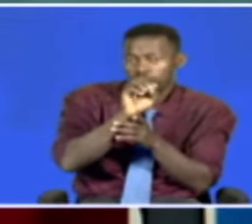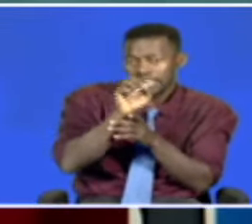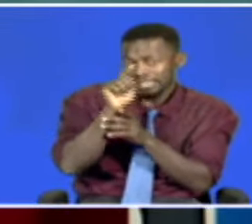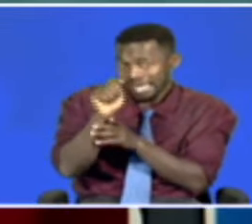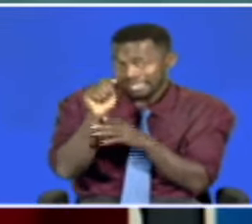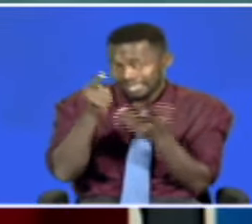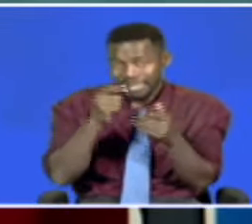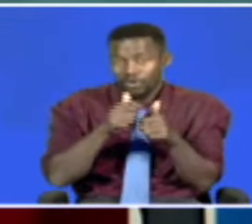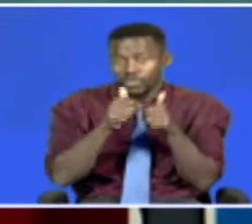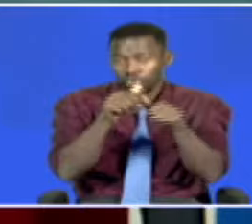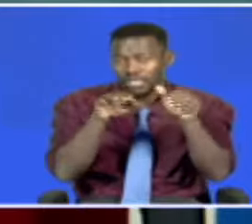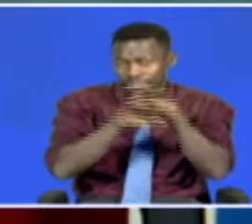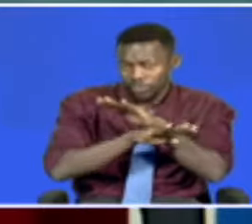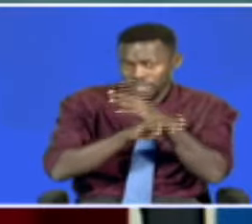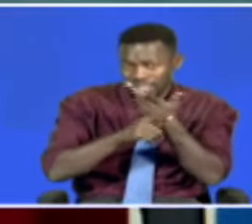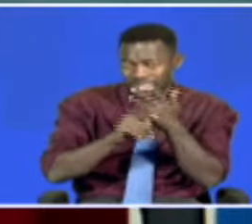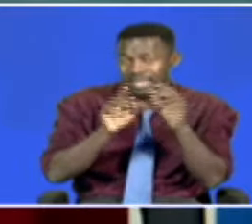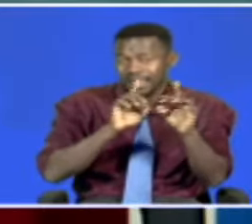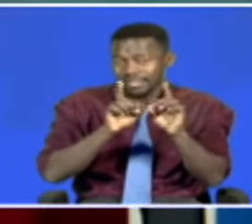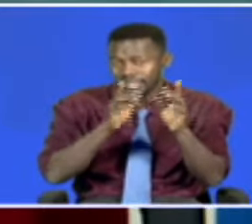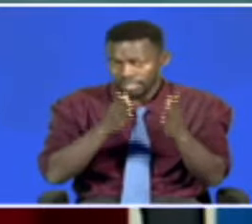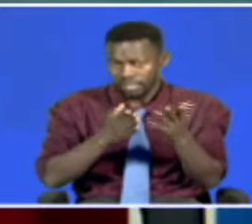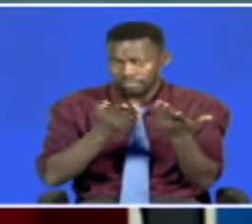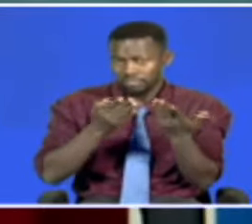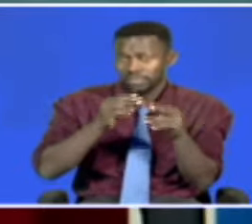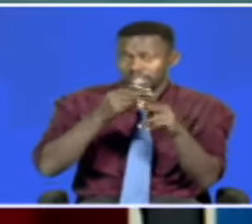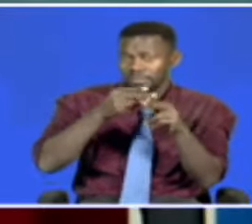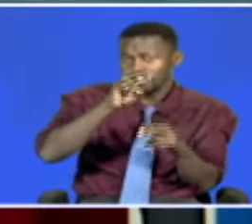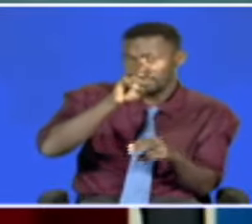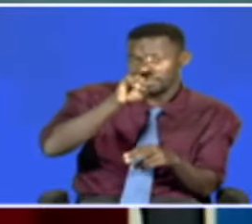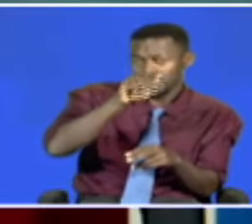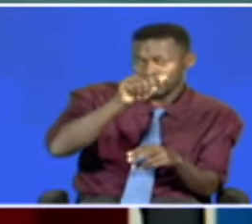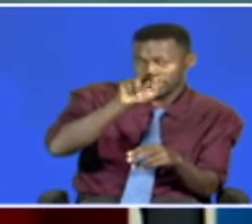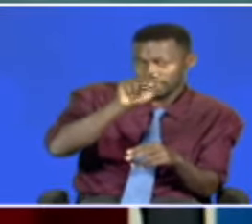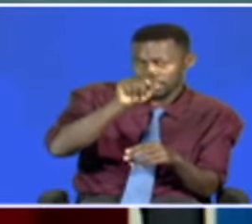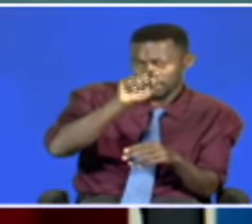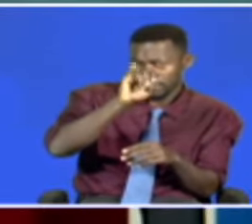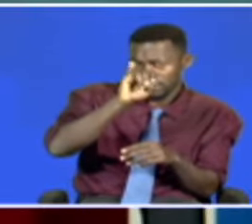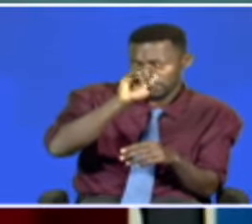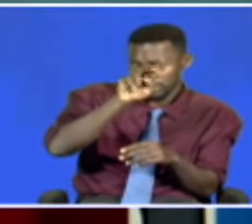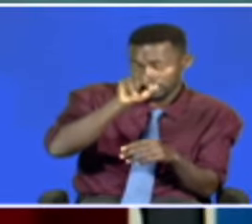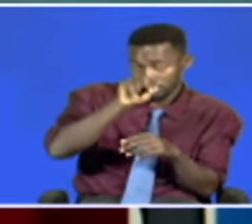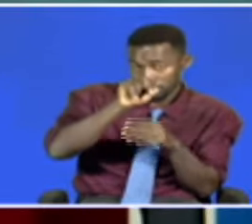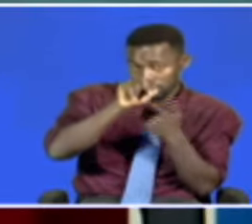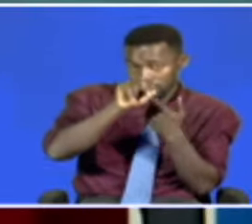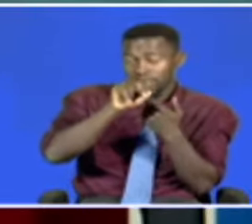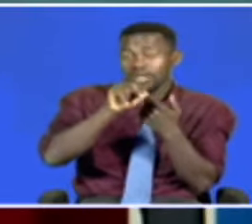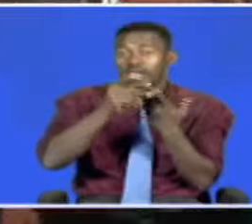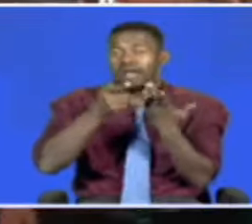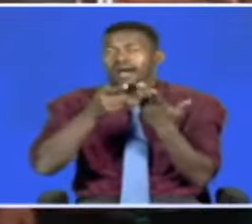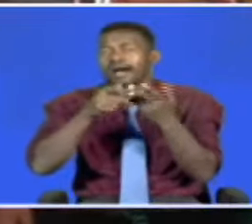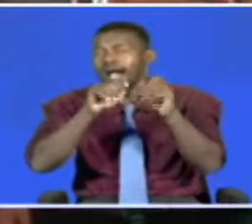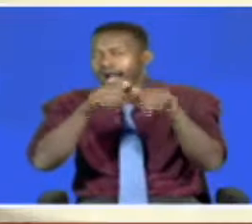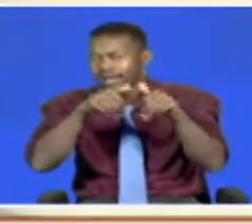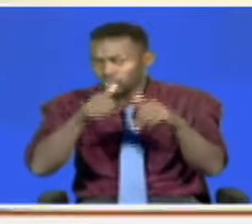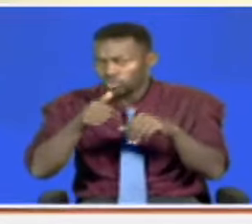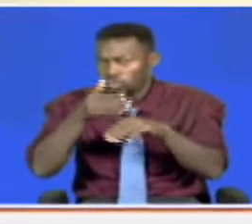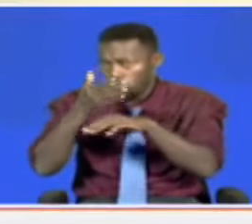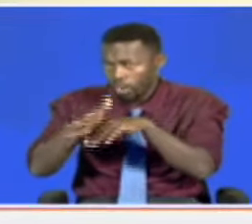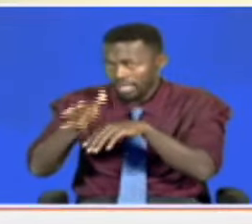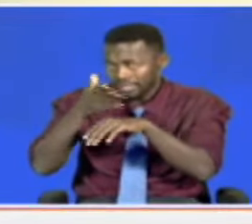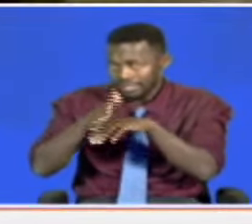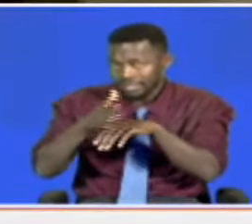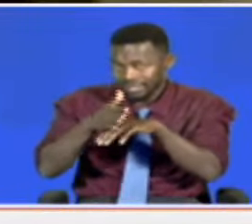Deputy Prime Minister Michael Martin, who toured the EABL biomass steam plant, using agricultural waste as